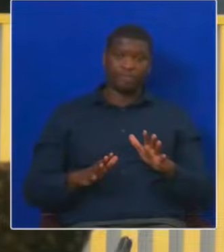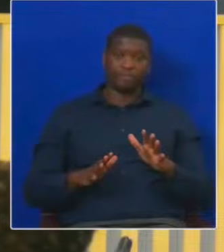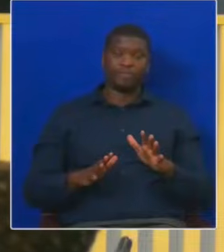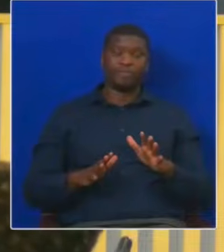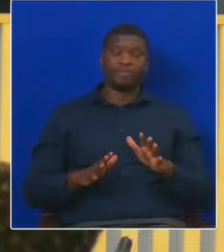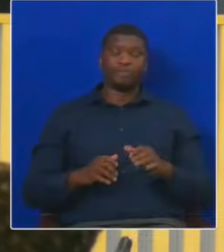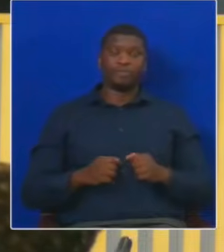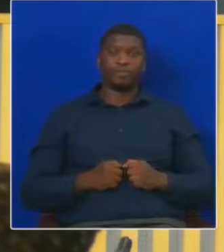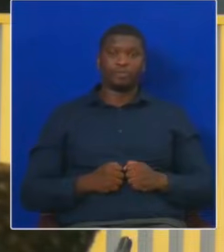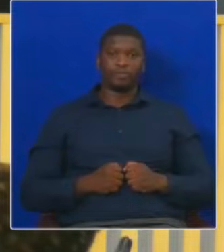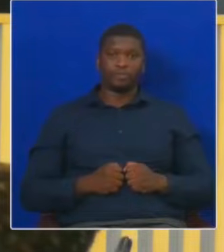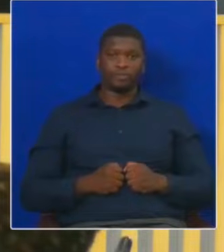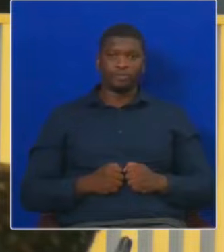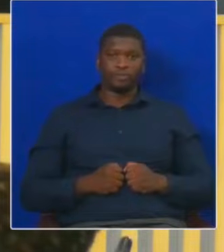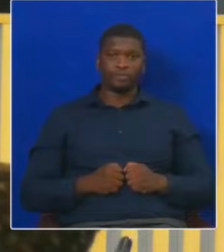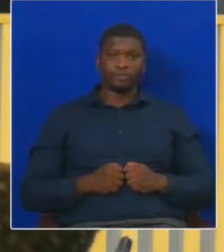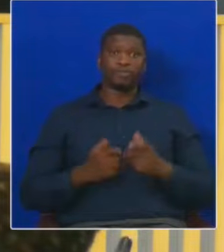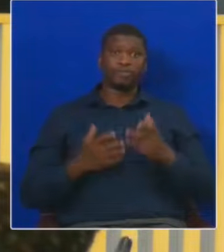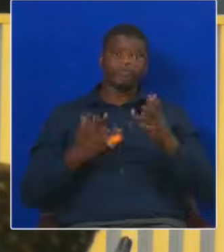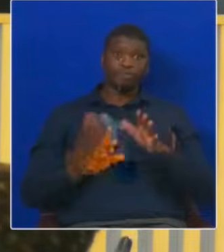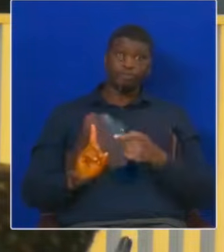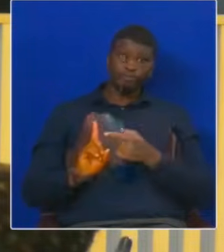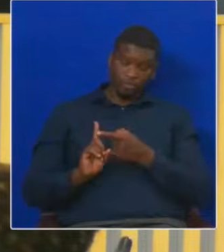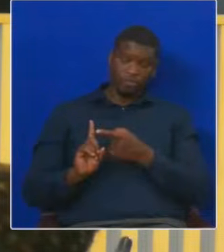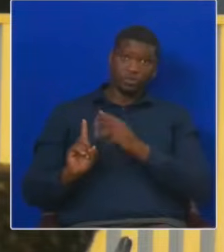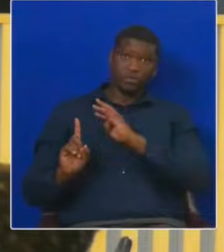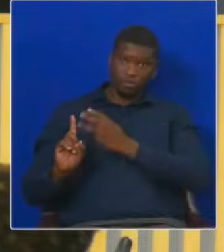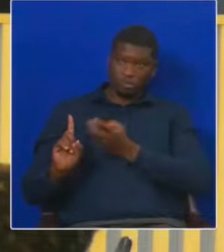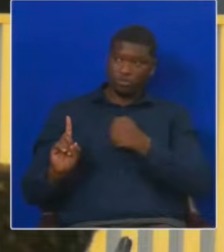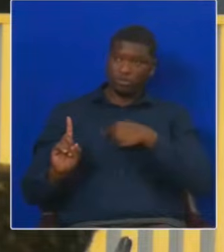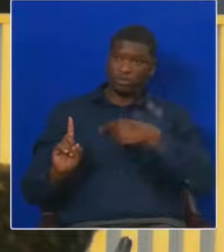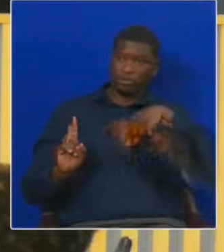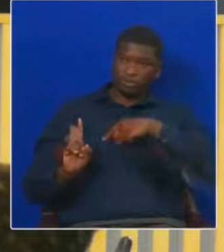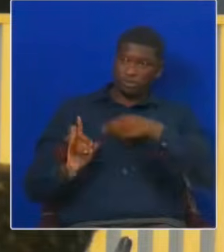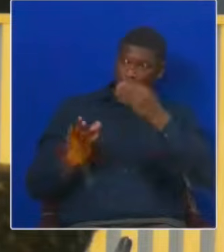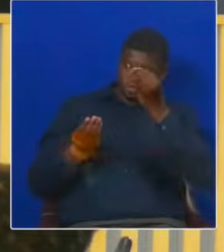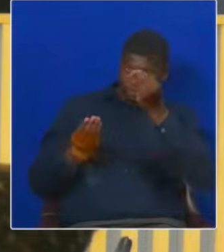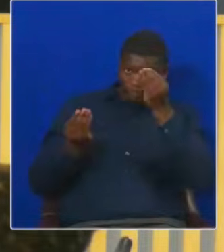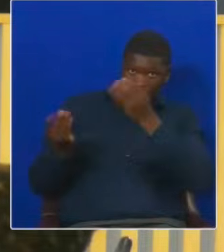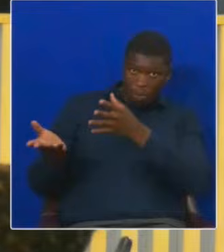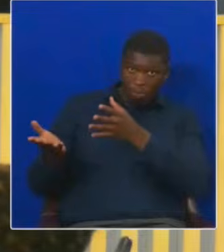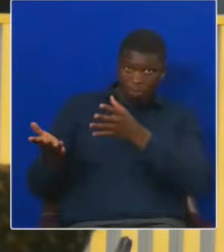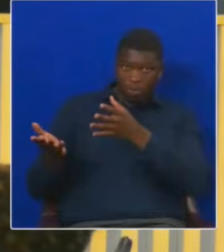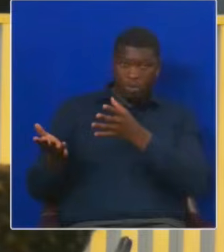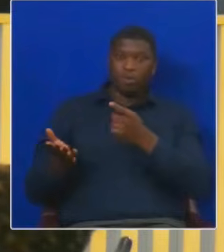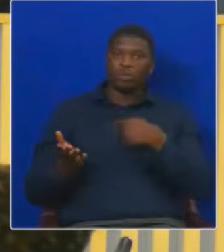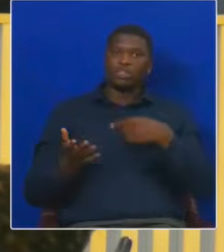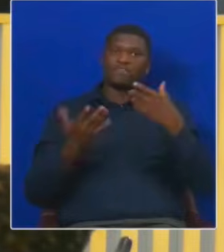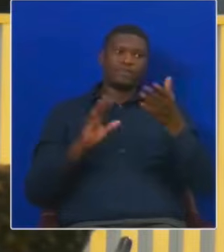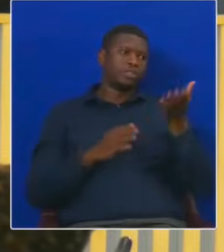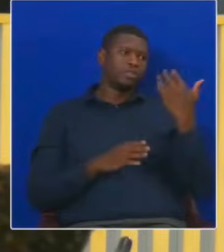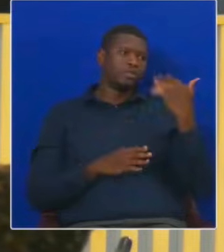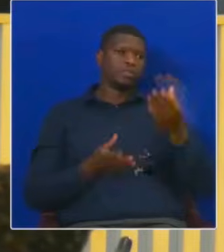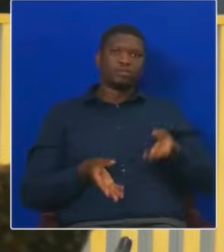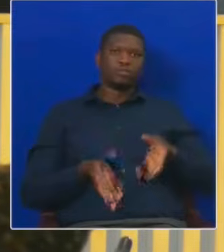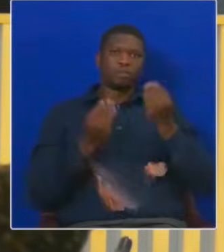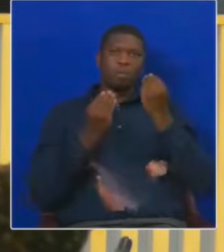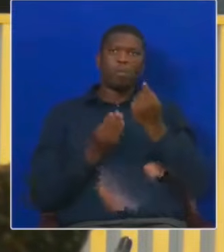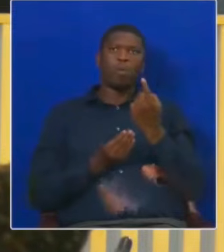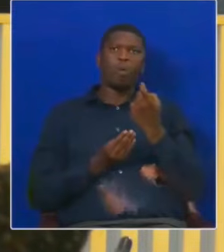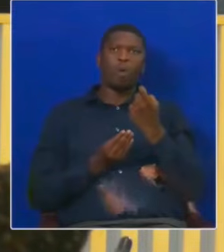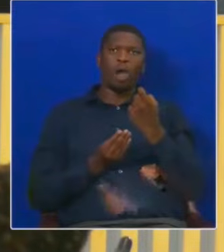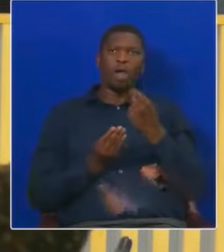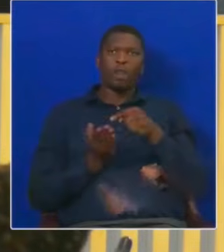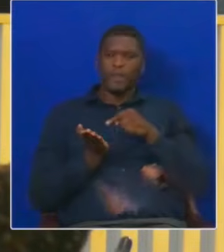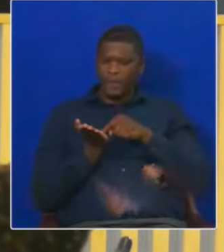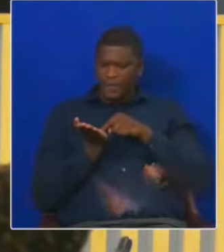Ms. Nyangule that in one of the voice notes that we found from the iPhone